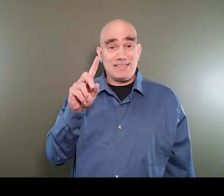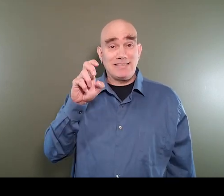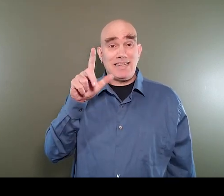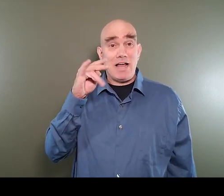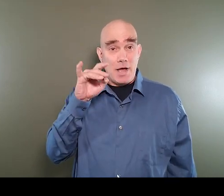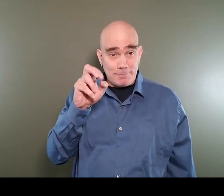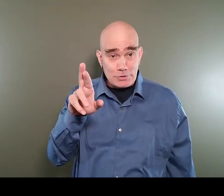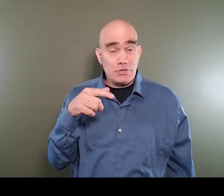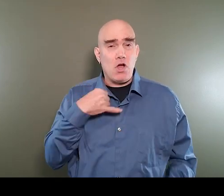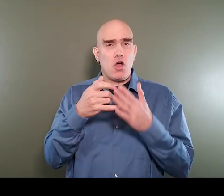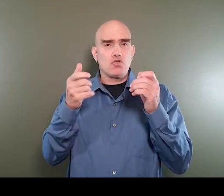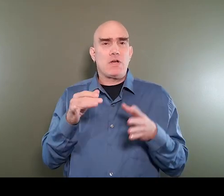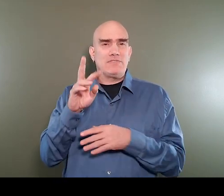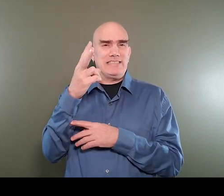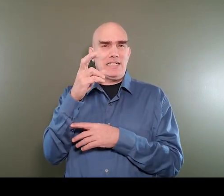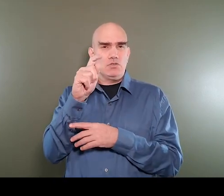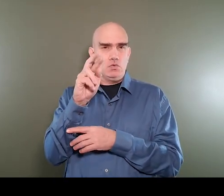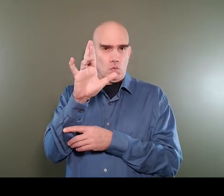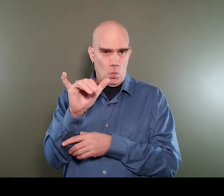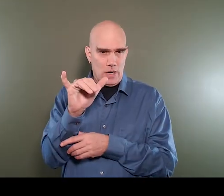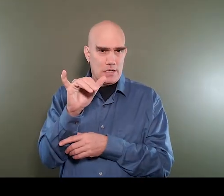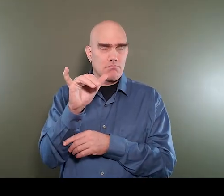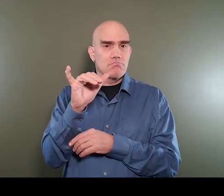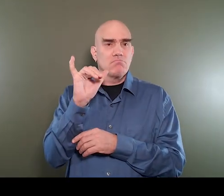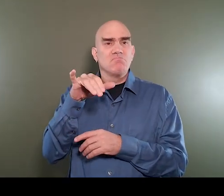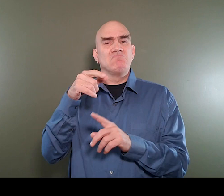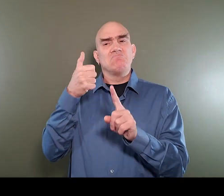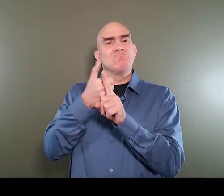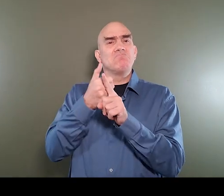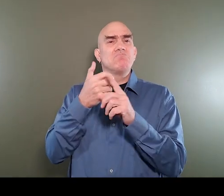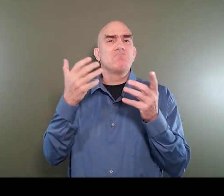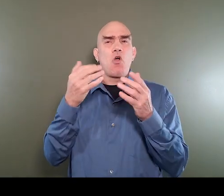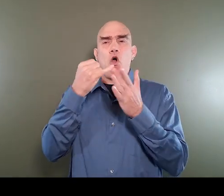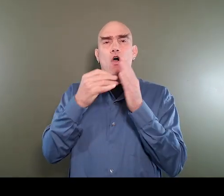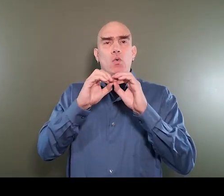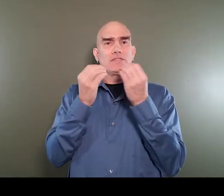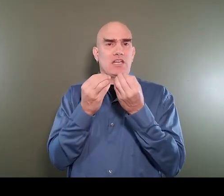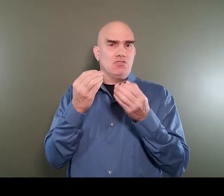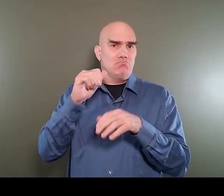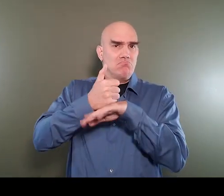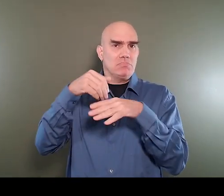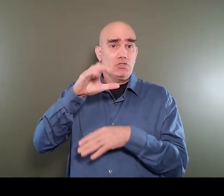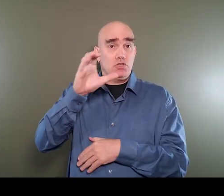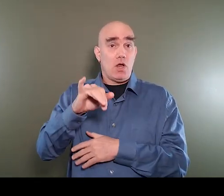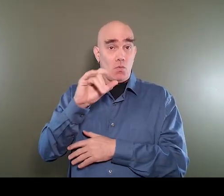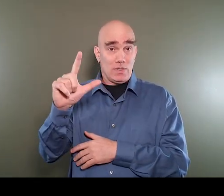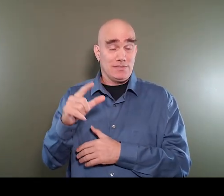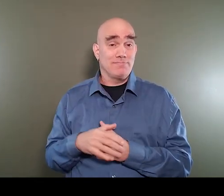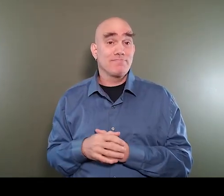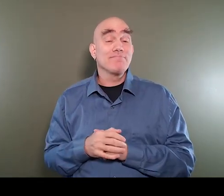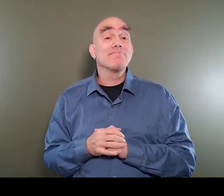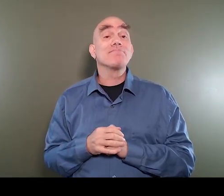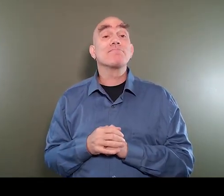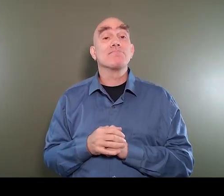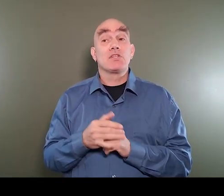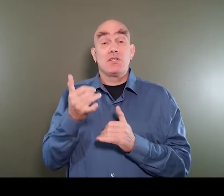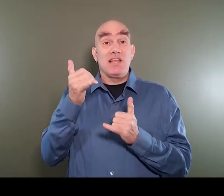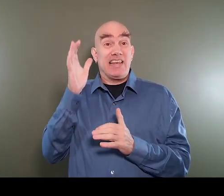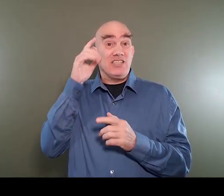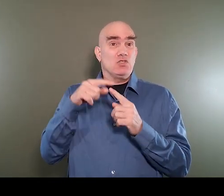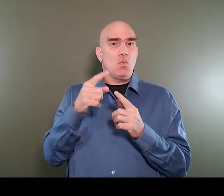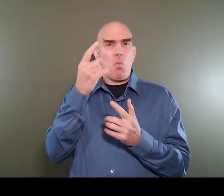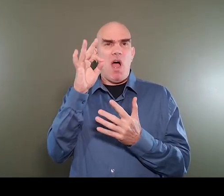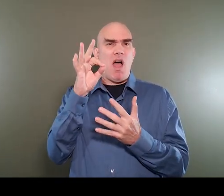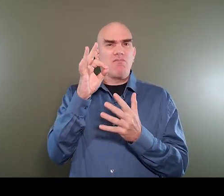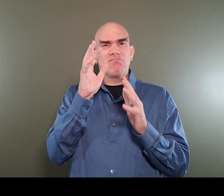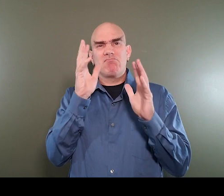Hello, my name is Amanda Delheimer. I am the artistic director of Second Story, an arts organization located in Chicago,